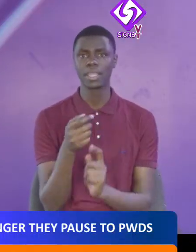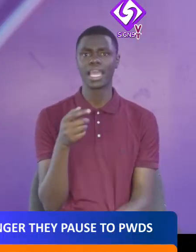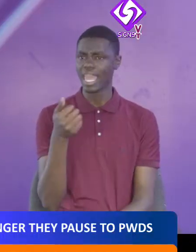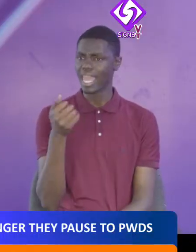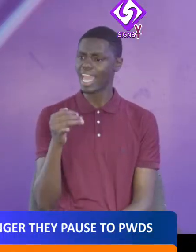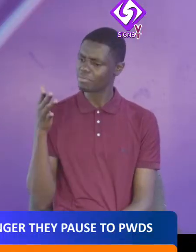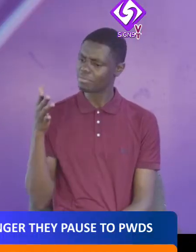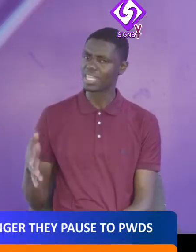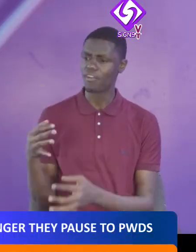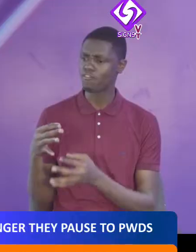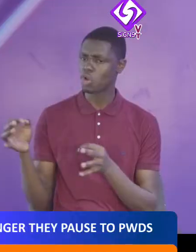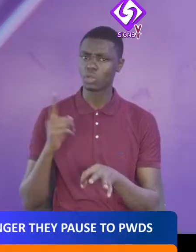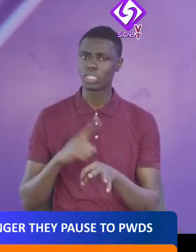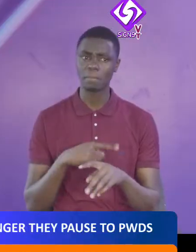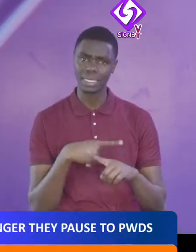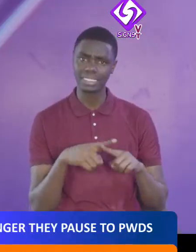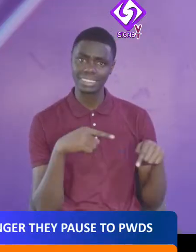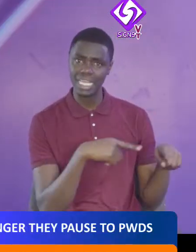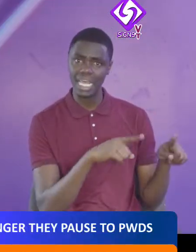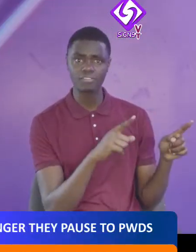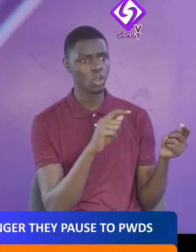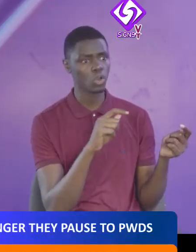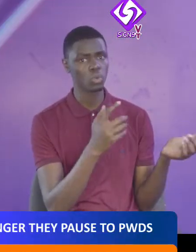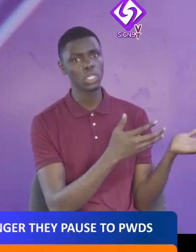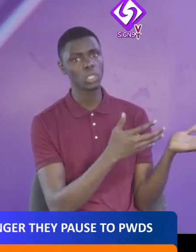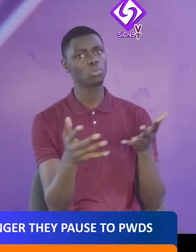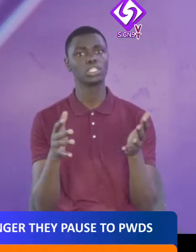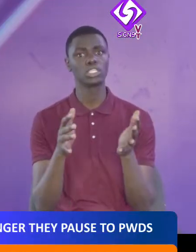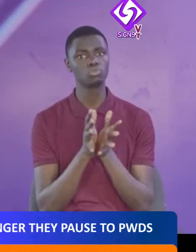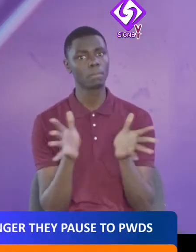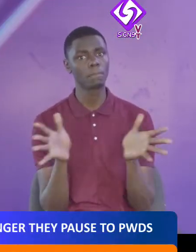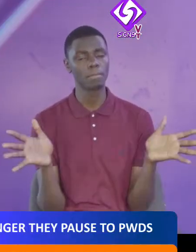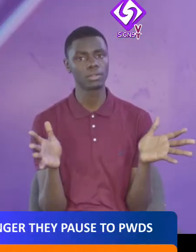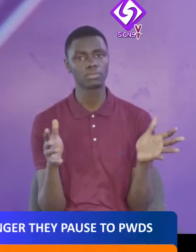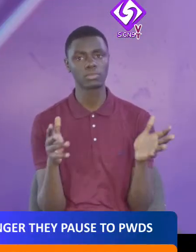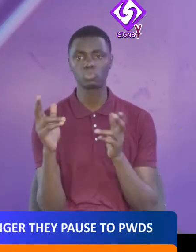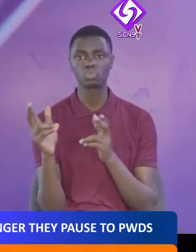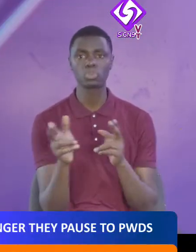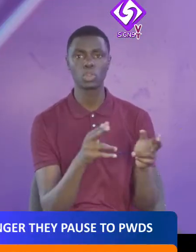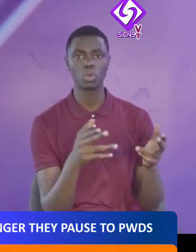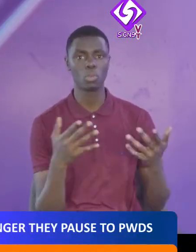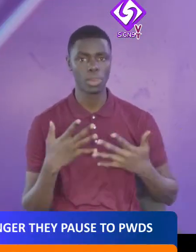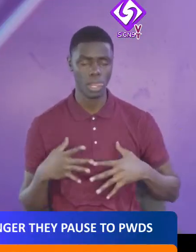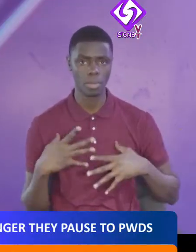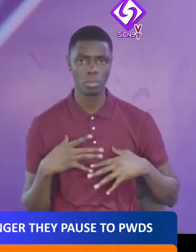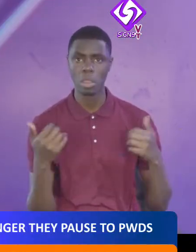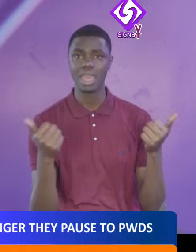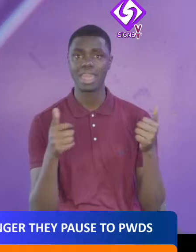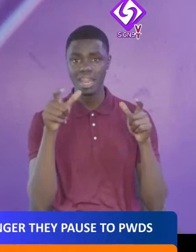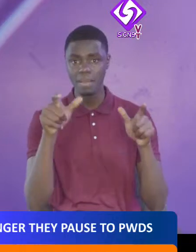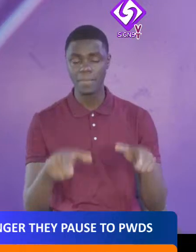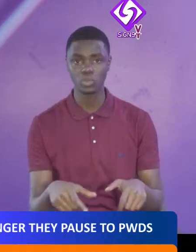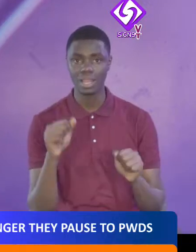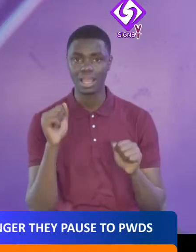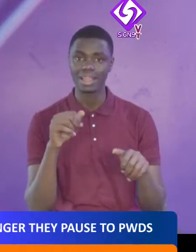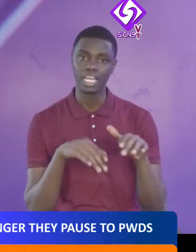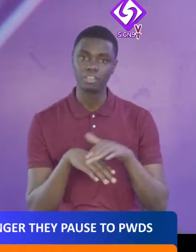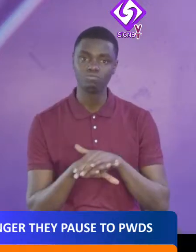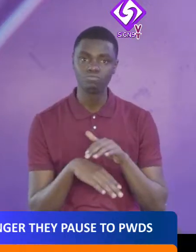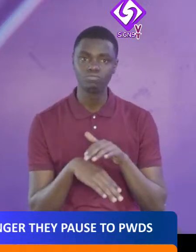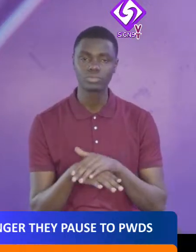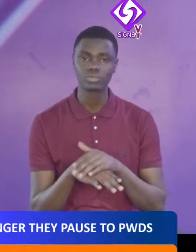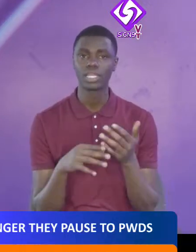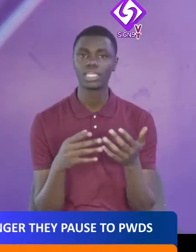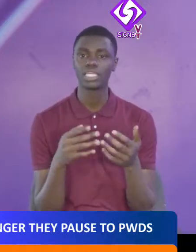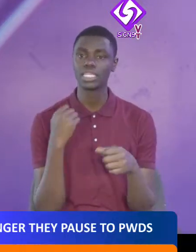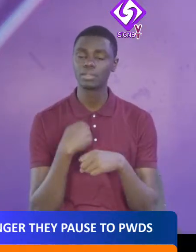time. Absolutely. But they're the ones who brought it now to the public, to the common person. Limelight. Yes. Anyone now can be able. Make it more usable.